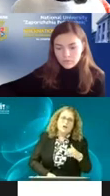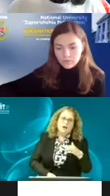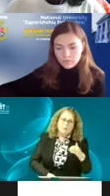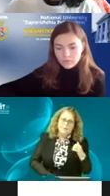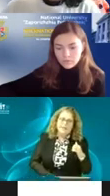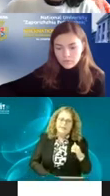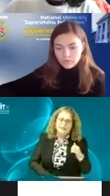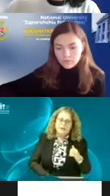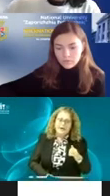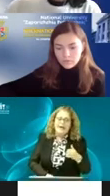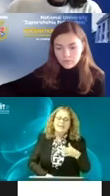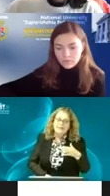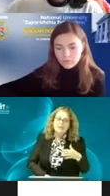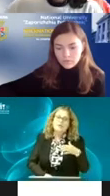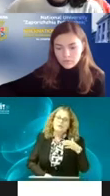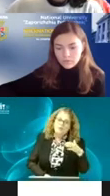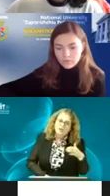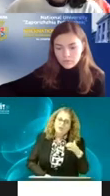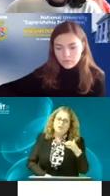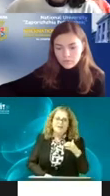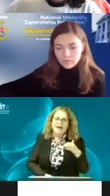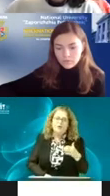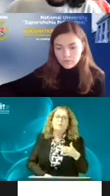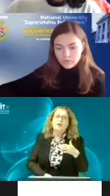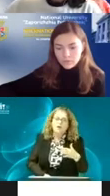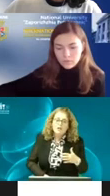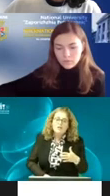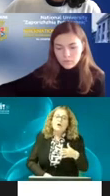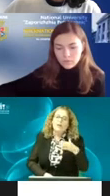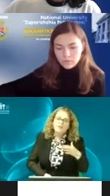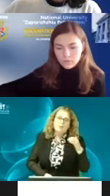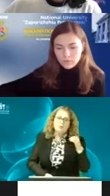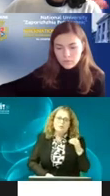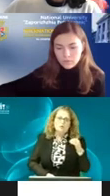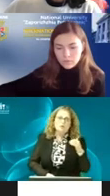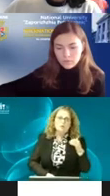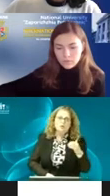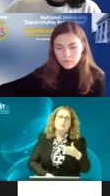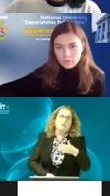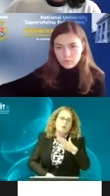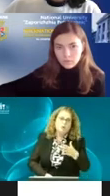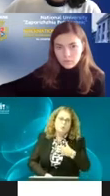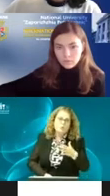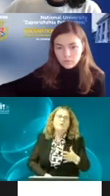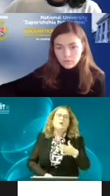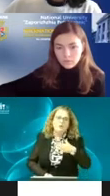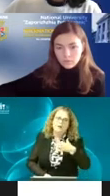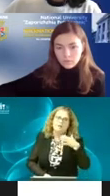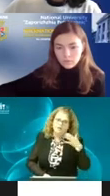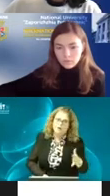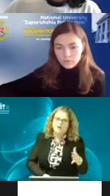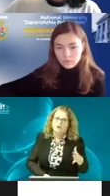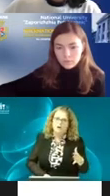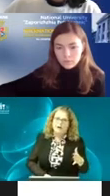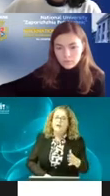is misleading. And it needs to be a structural dialogue, because even when we talk to a machine, when we talk to people, we have